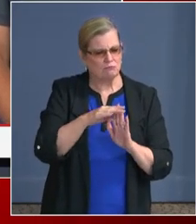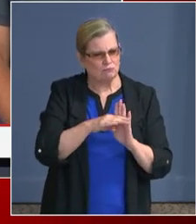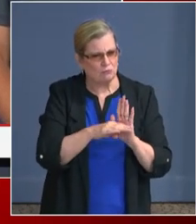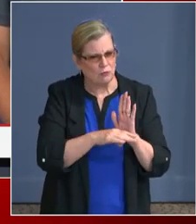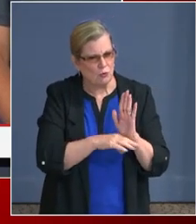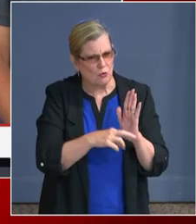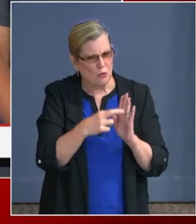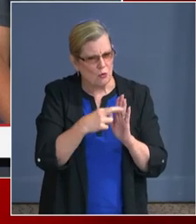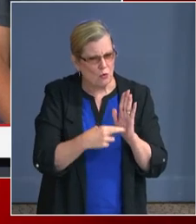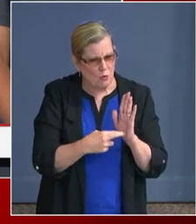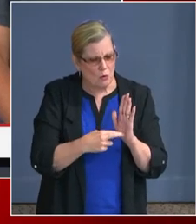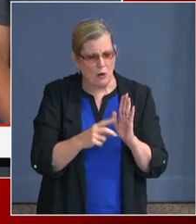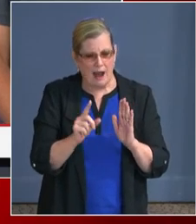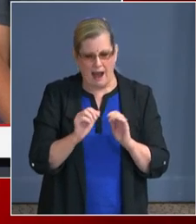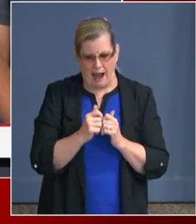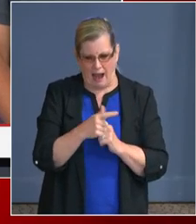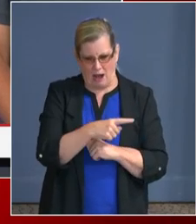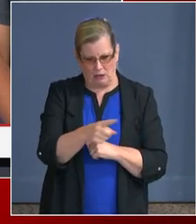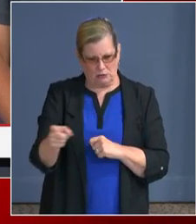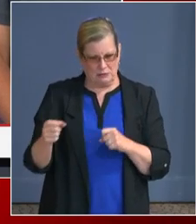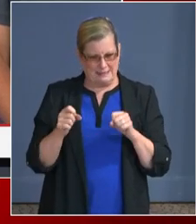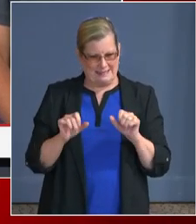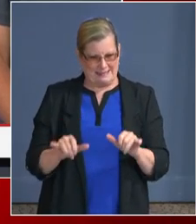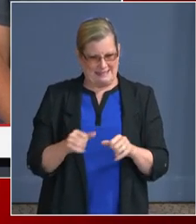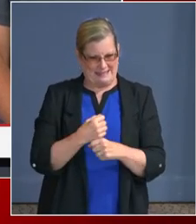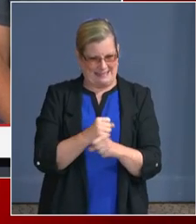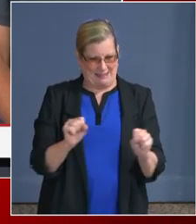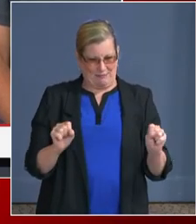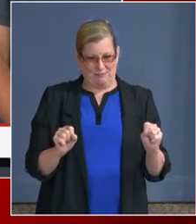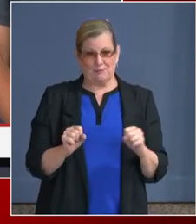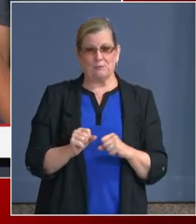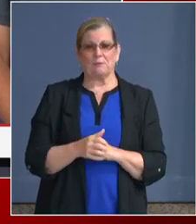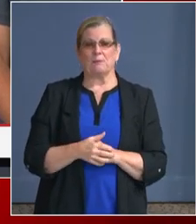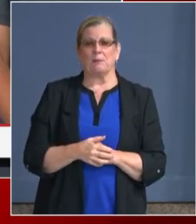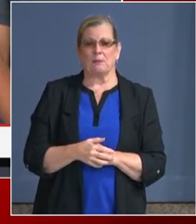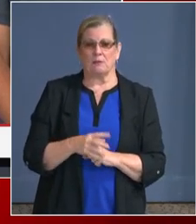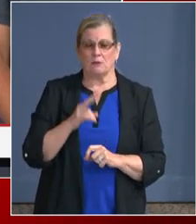stay safe in family gatherings. So look to